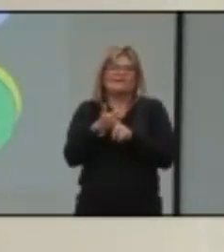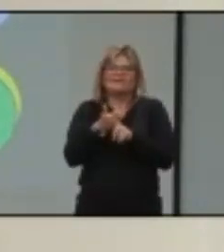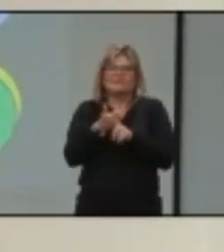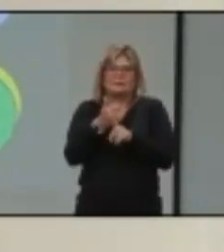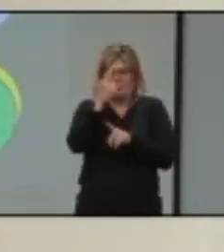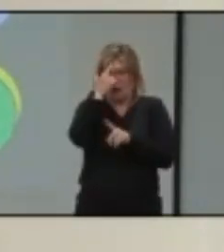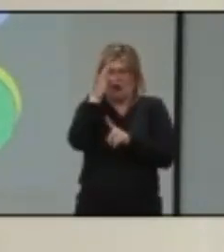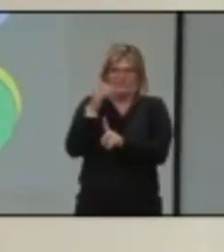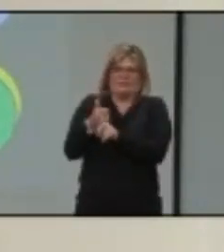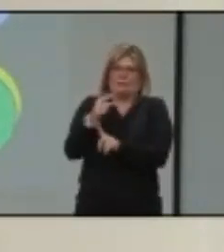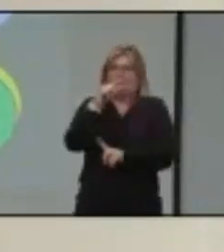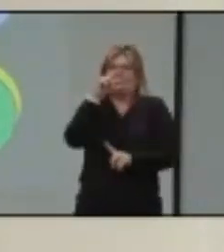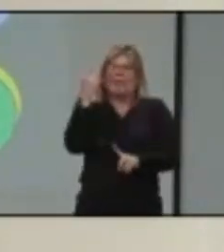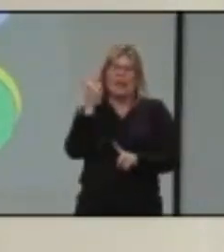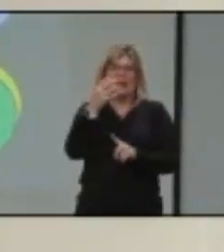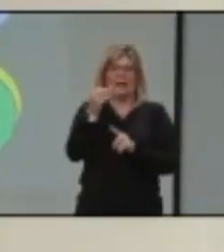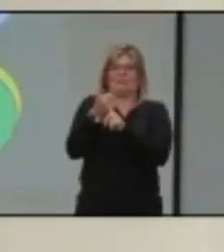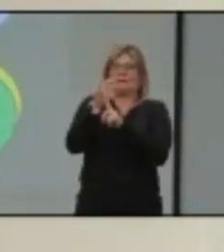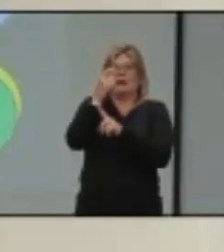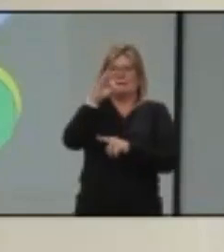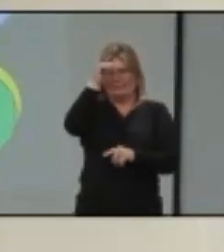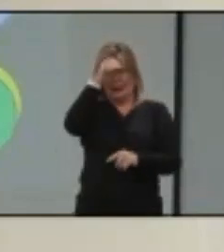Simply being black and being a man.